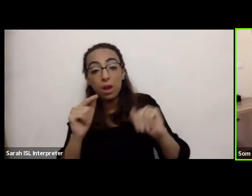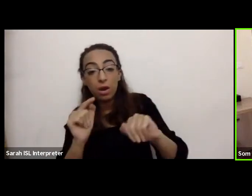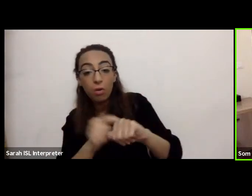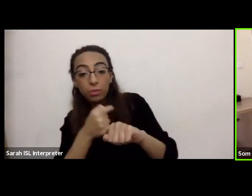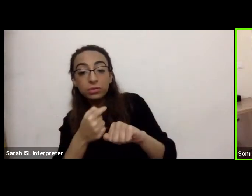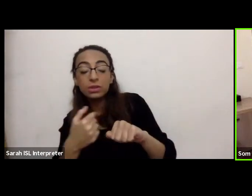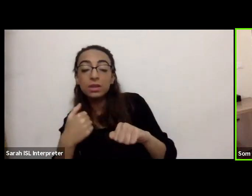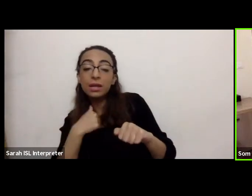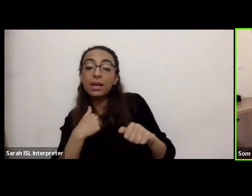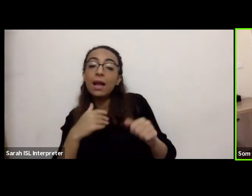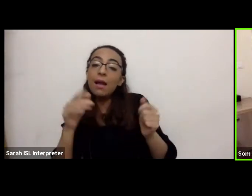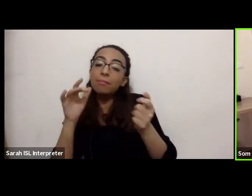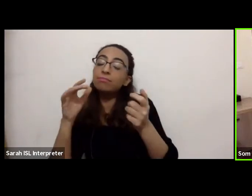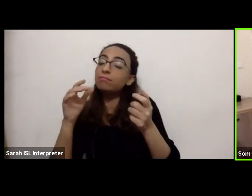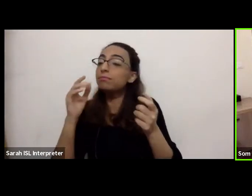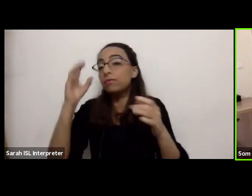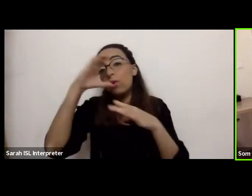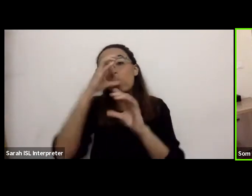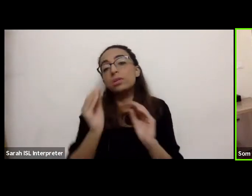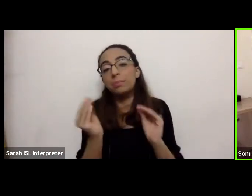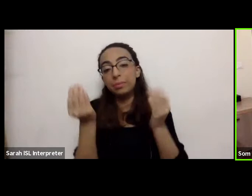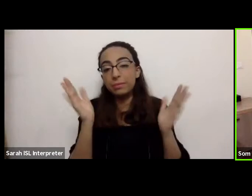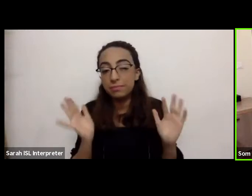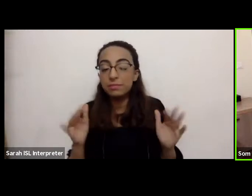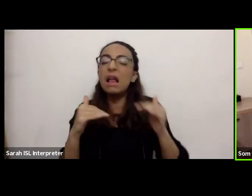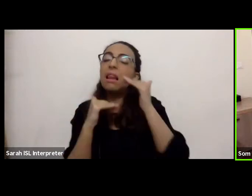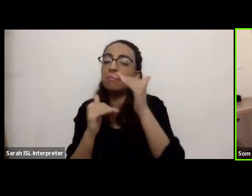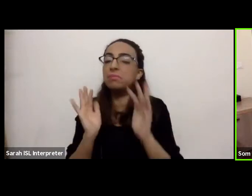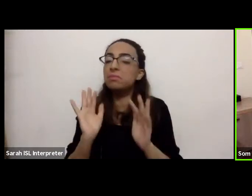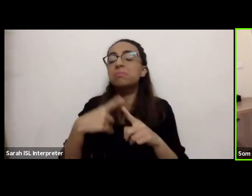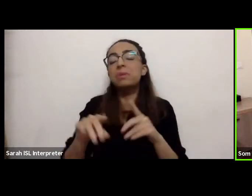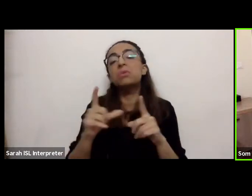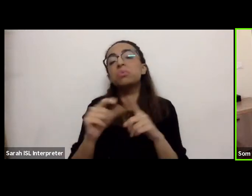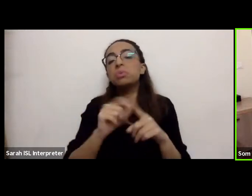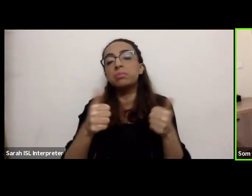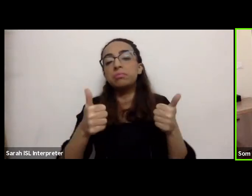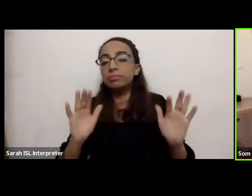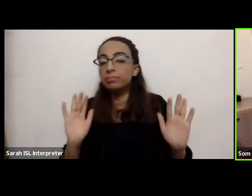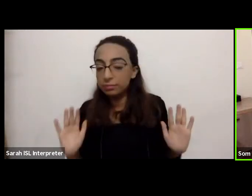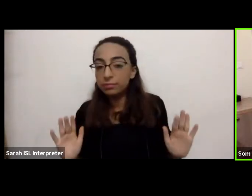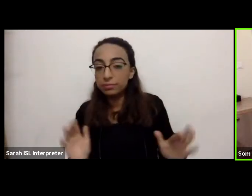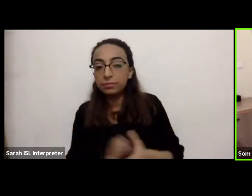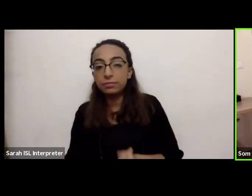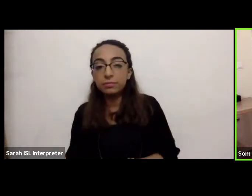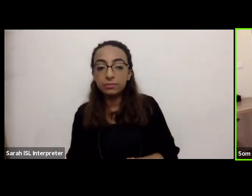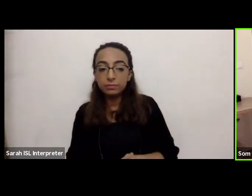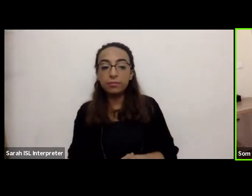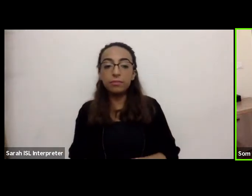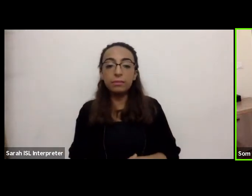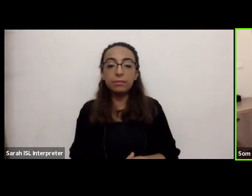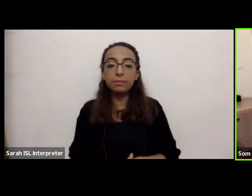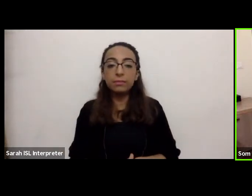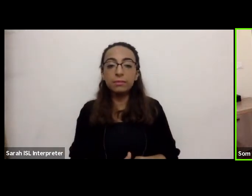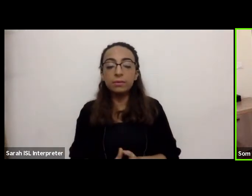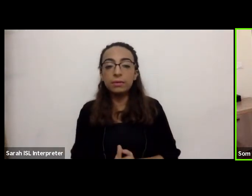are areas that we are, but it is still limited thus far. The